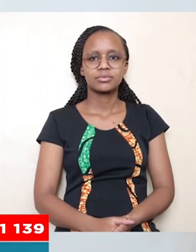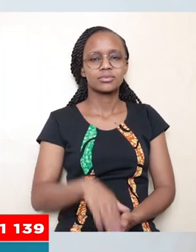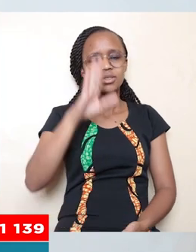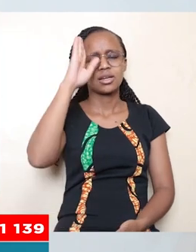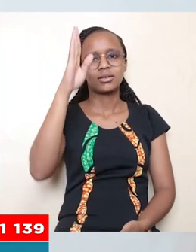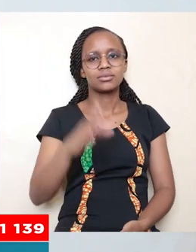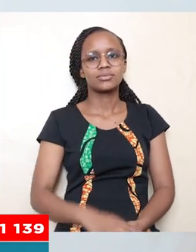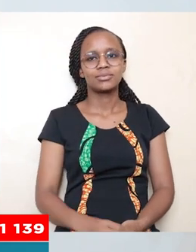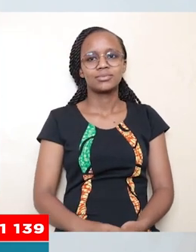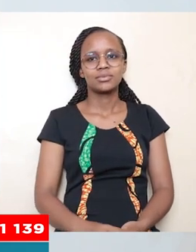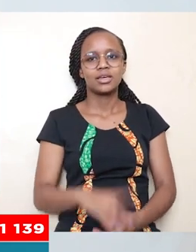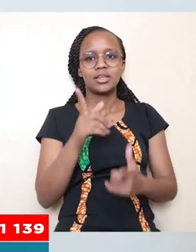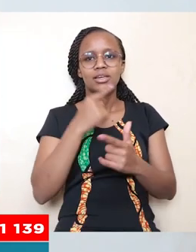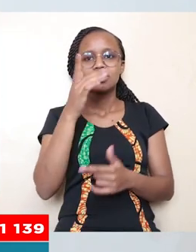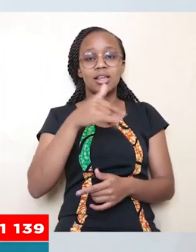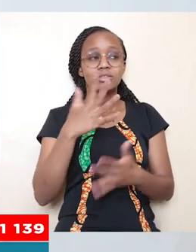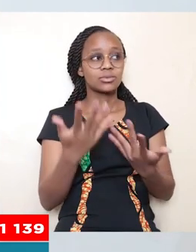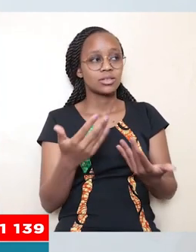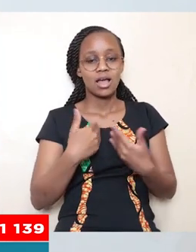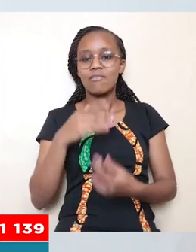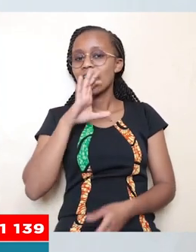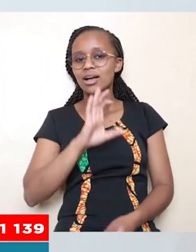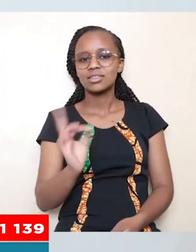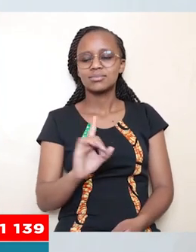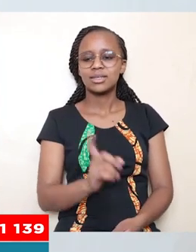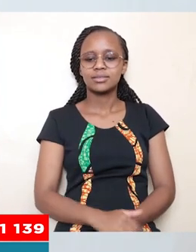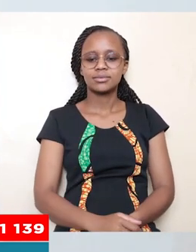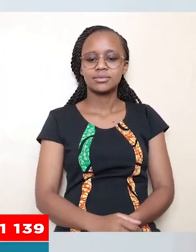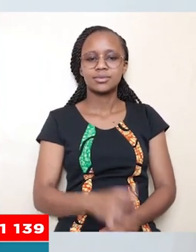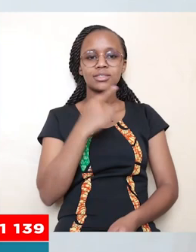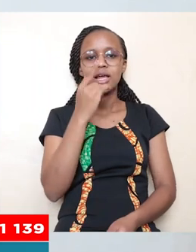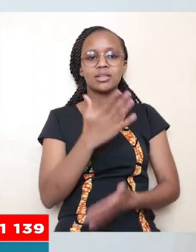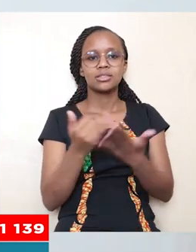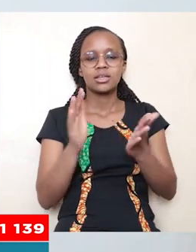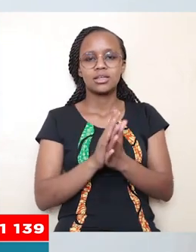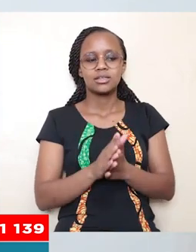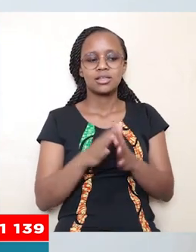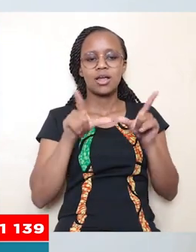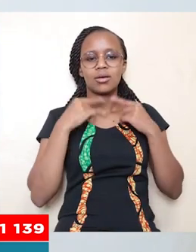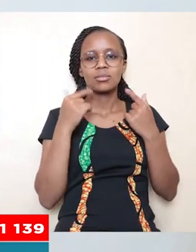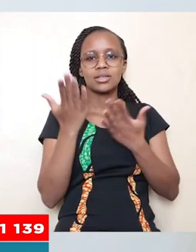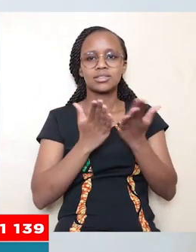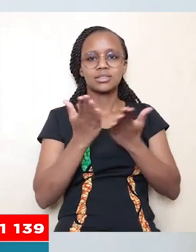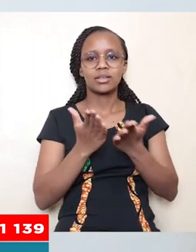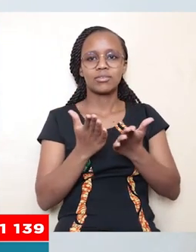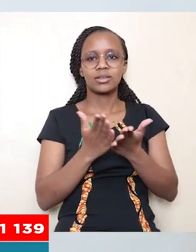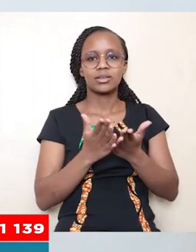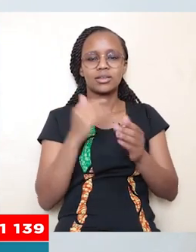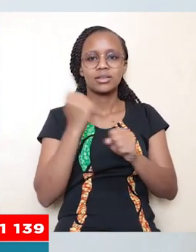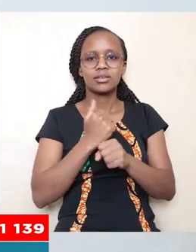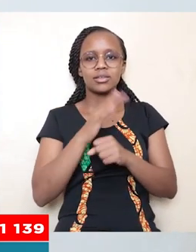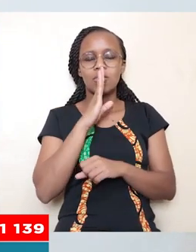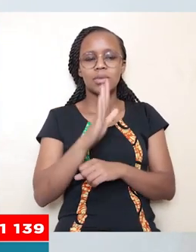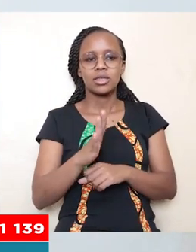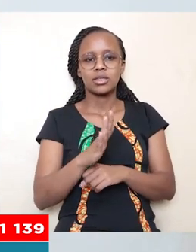Hello? Alafu mnatuambia ati you have a curse. No. Let me tell you something now as your priest and servant. You cannot